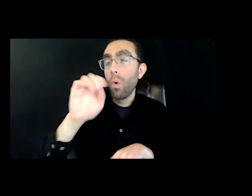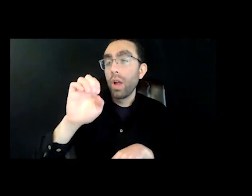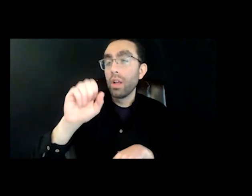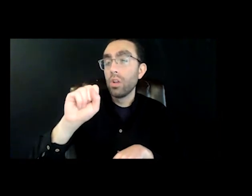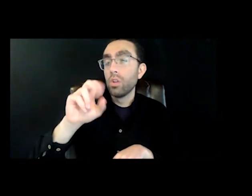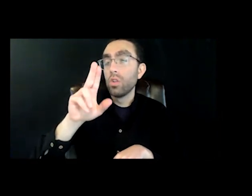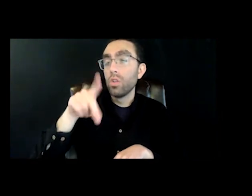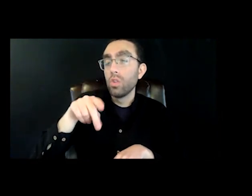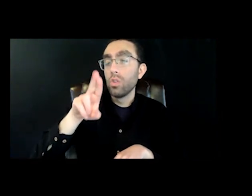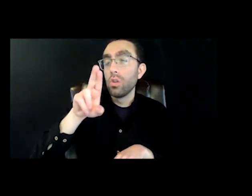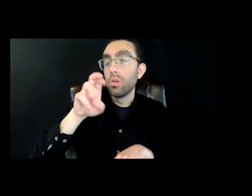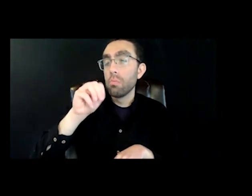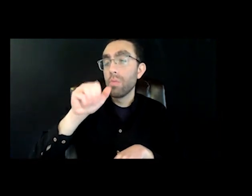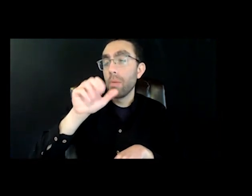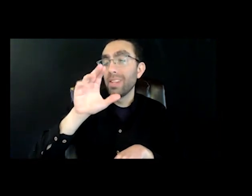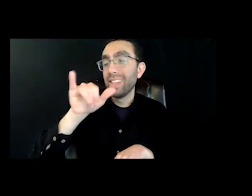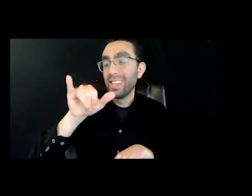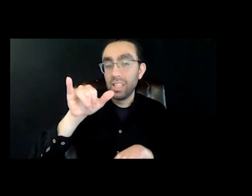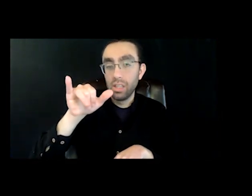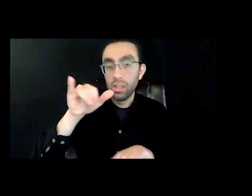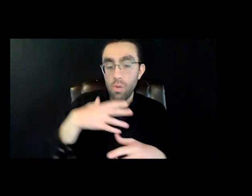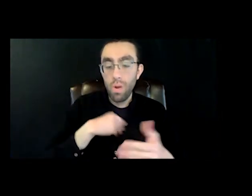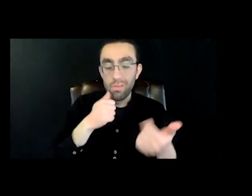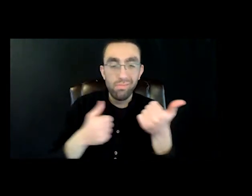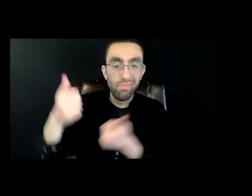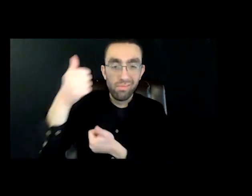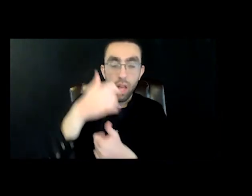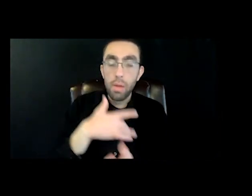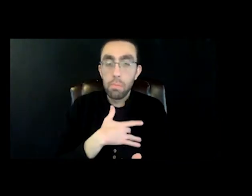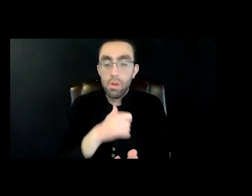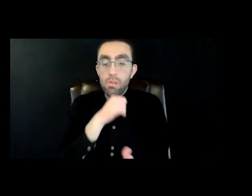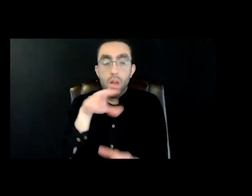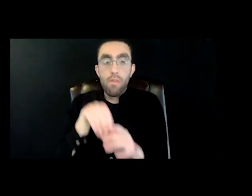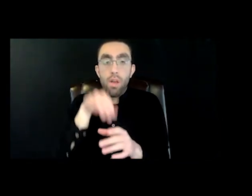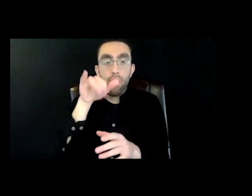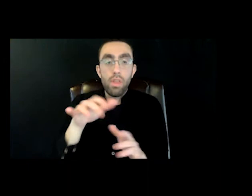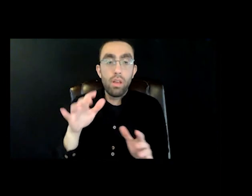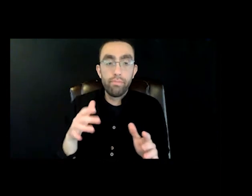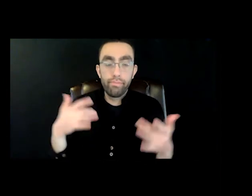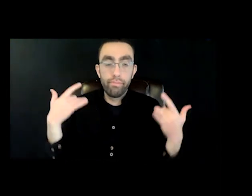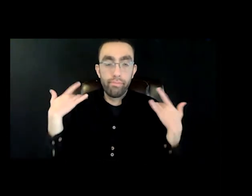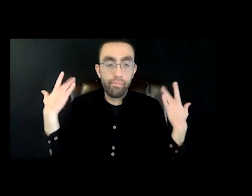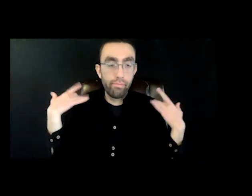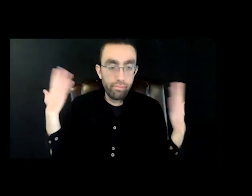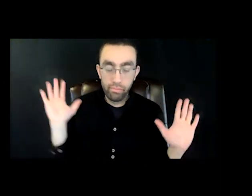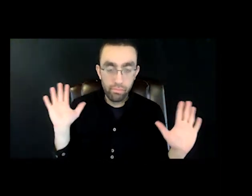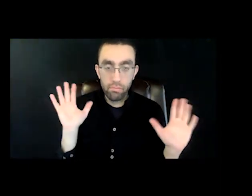So I tend to not go there.